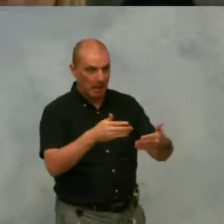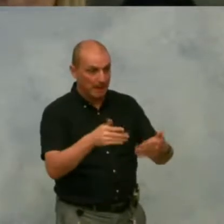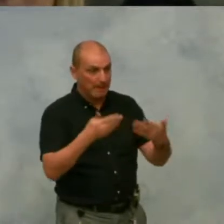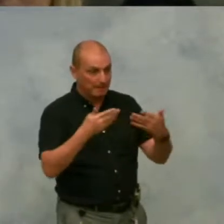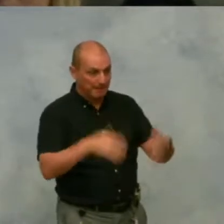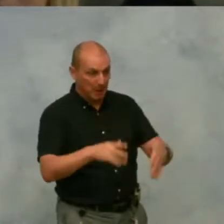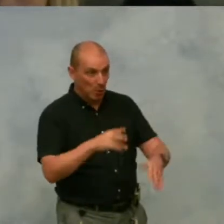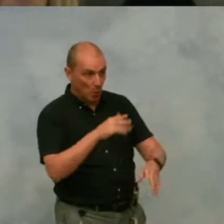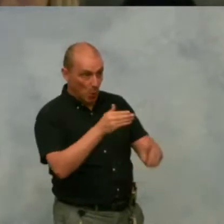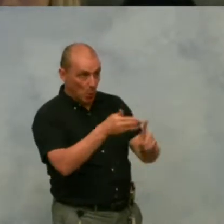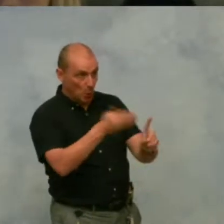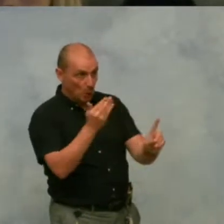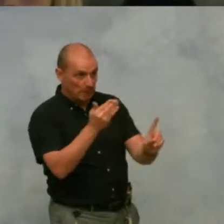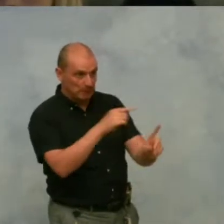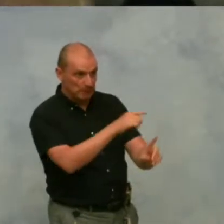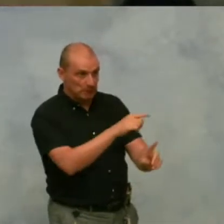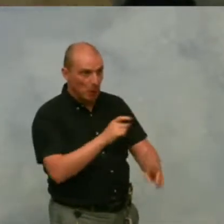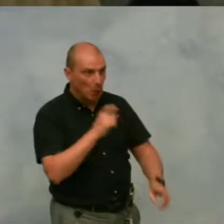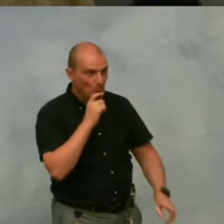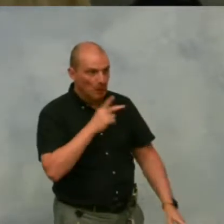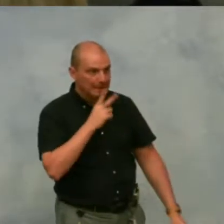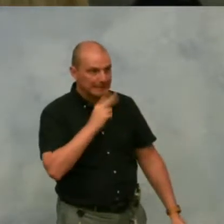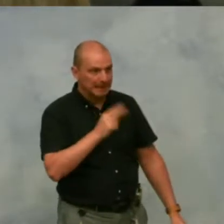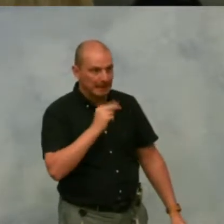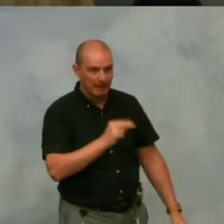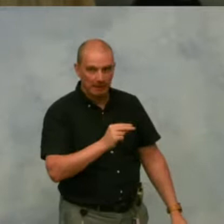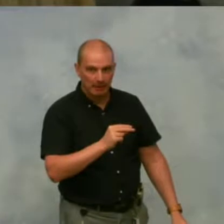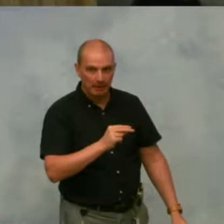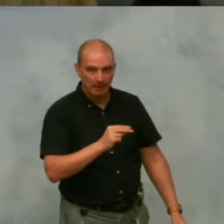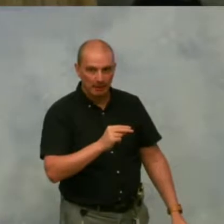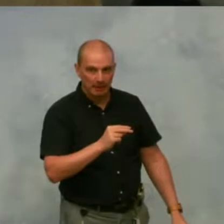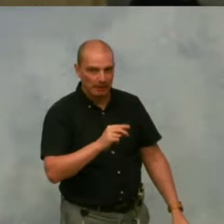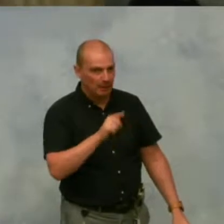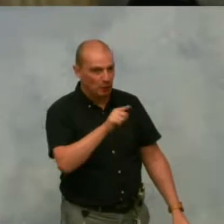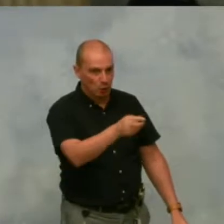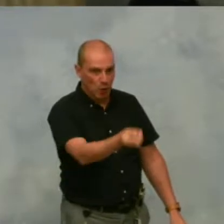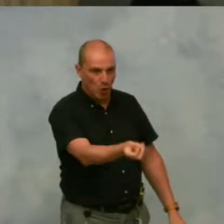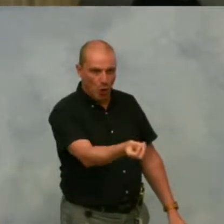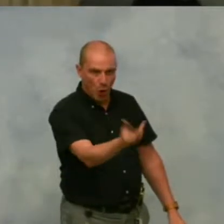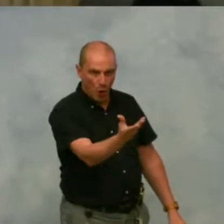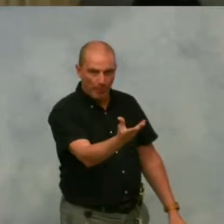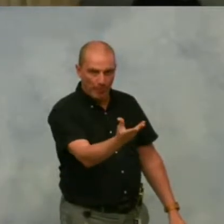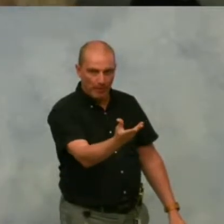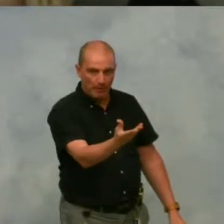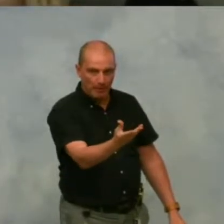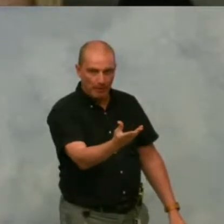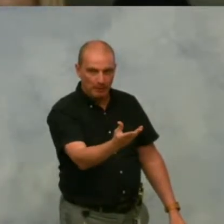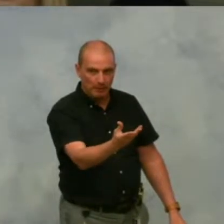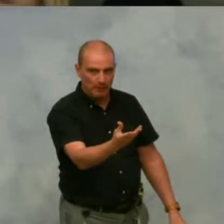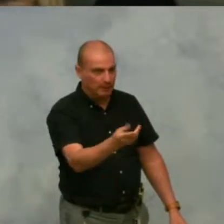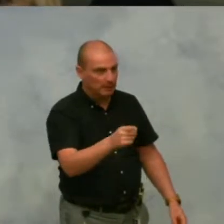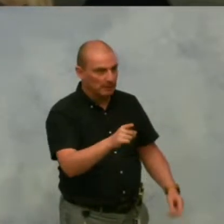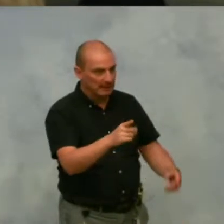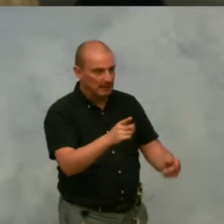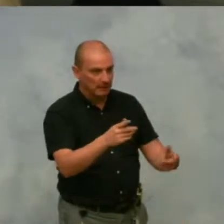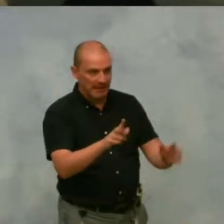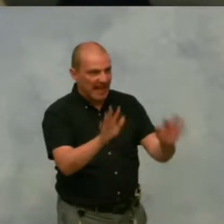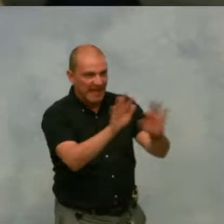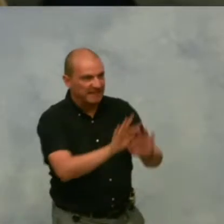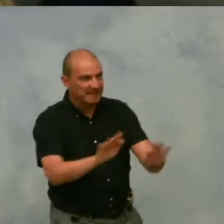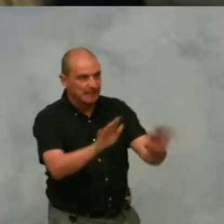the person speaking, and for some reason his mic's on. So, you know, he's the invisible man, I